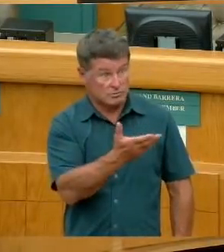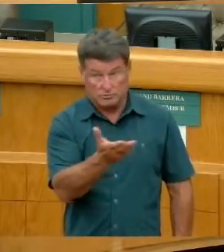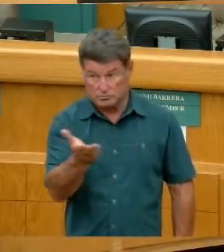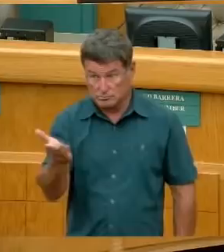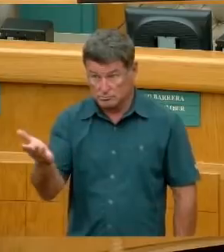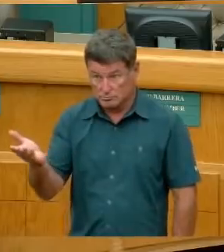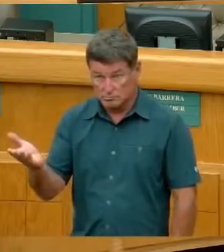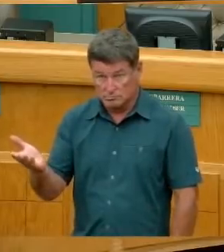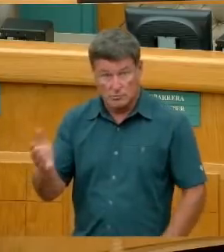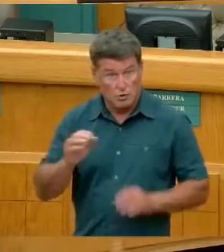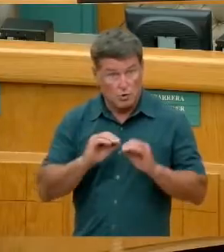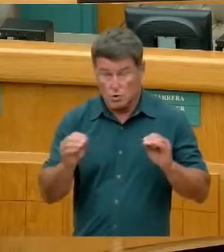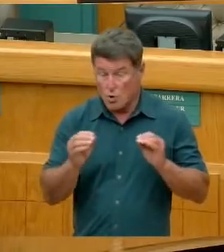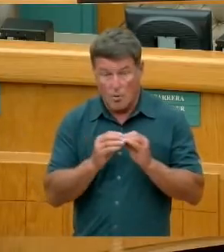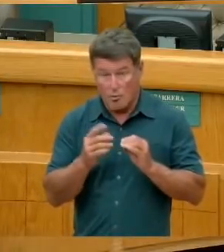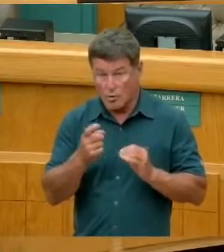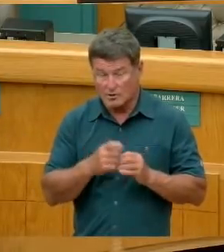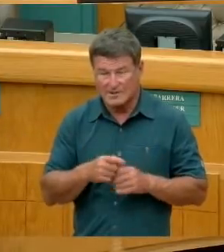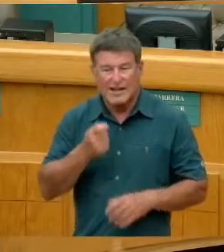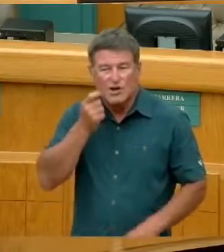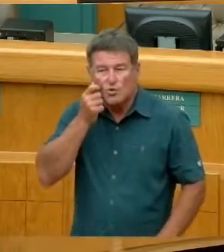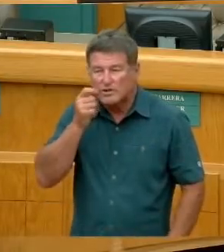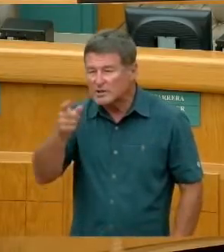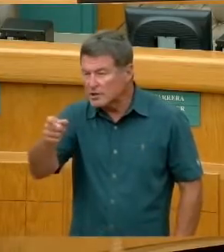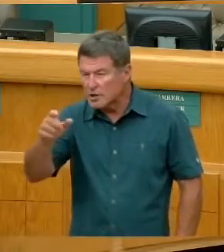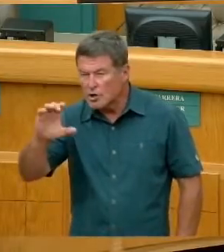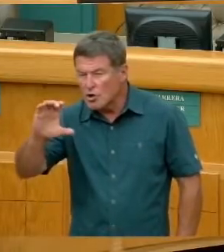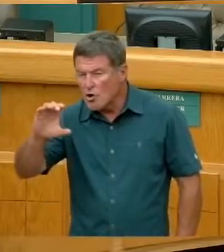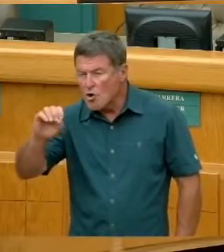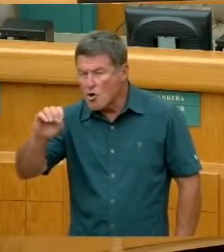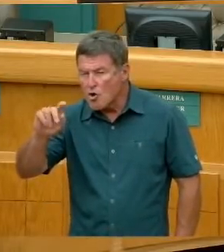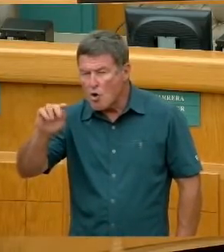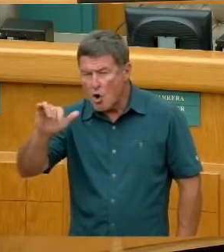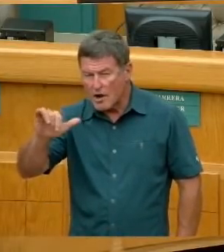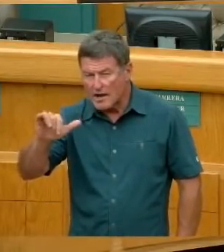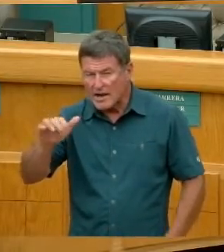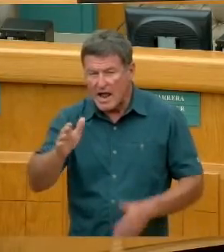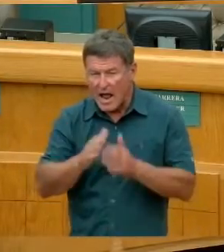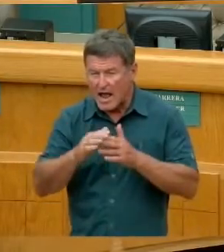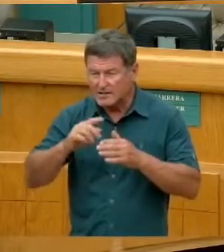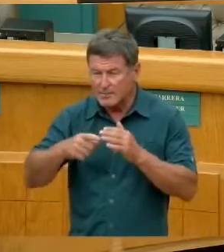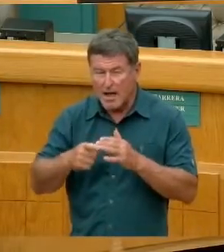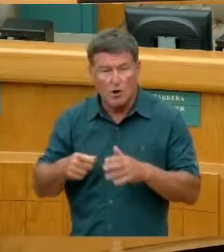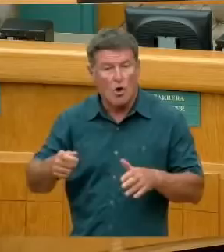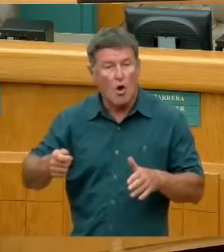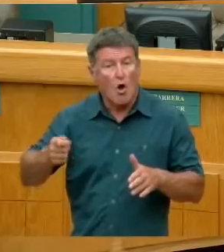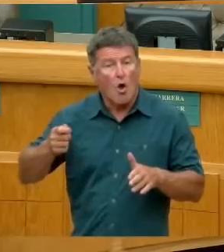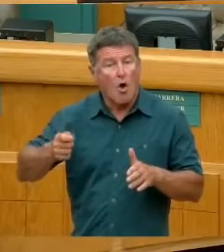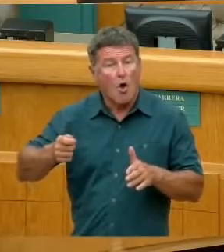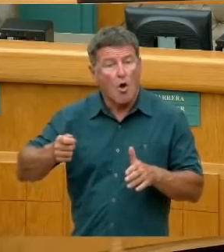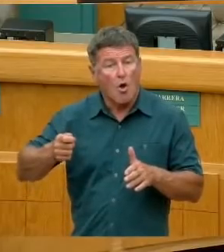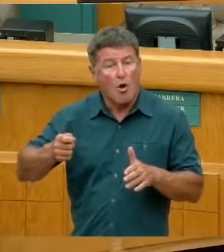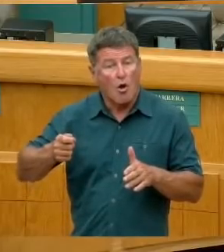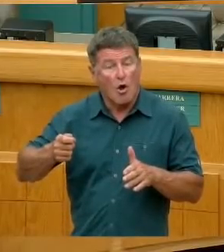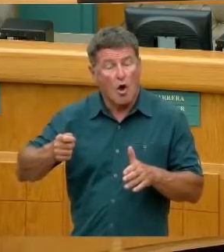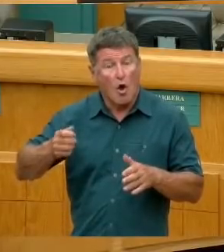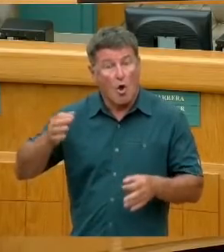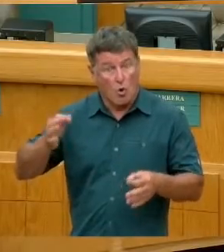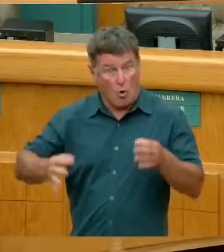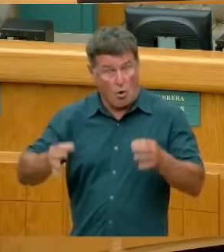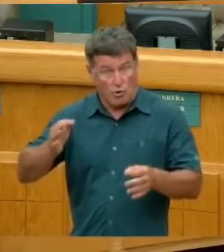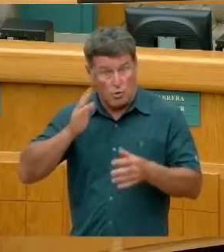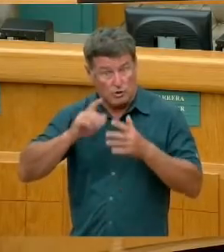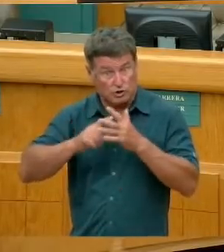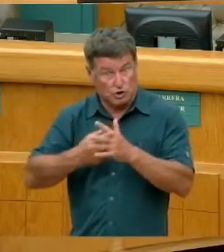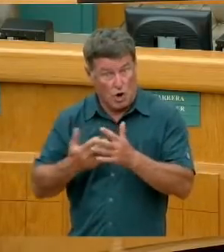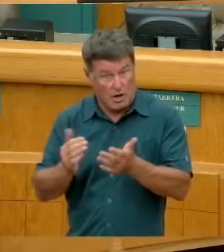Okay, any other questions? Okay, no other questions. That last question that Courtney asked was about court trials, right? they're going to resume in